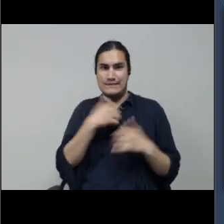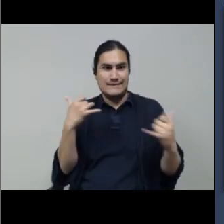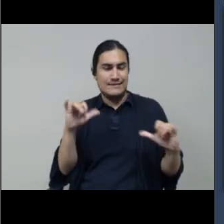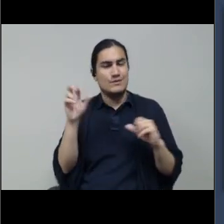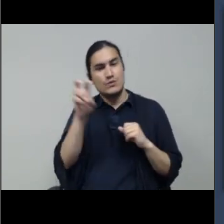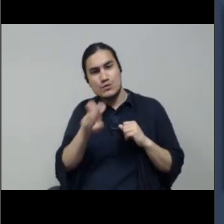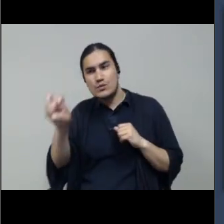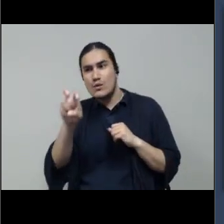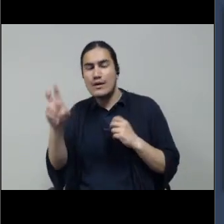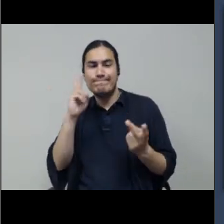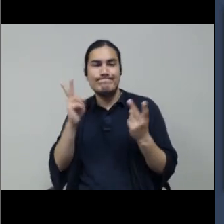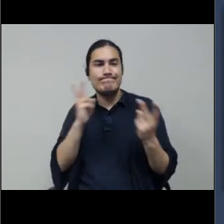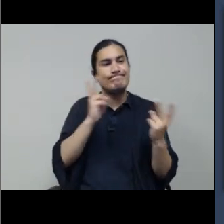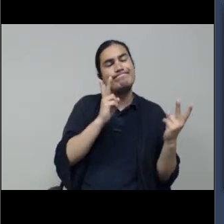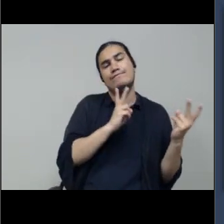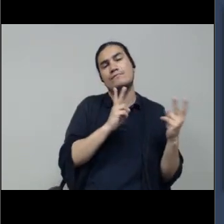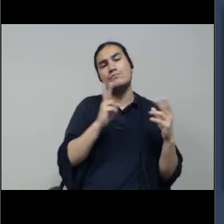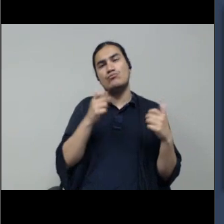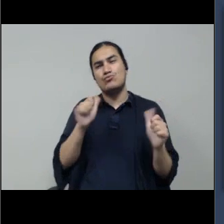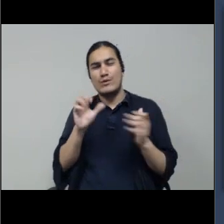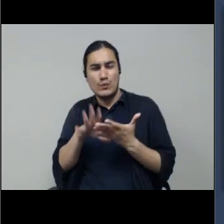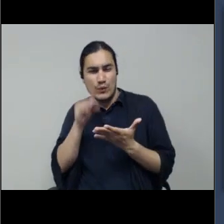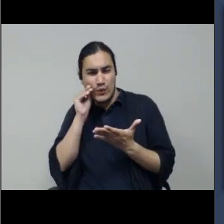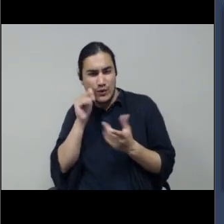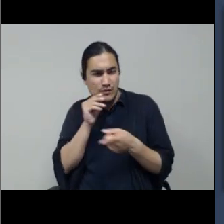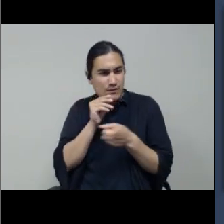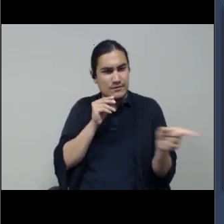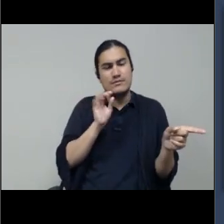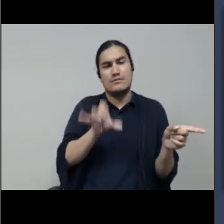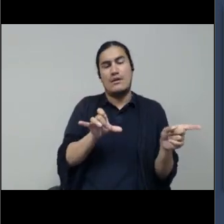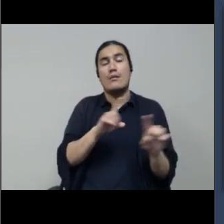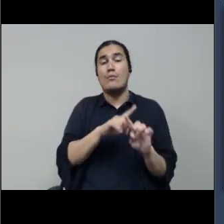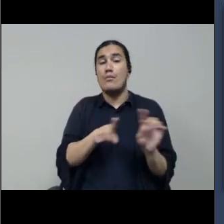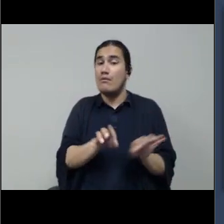trying to learn from different entities.